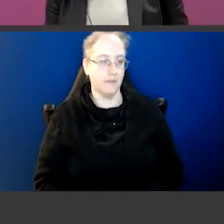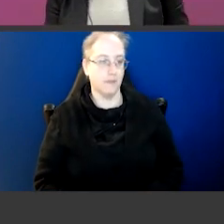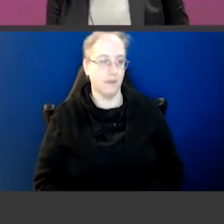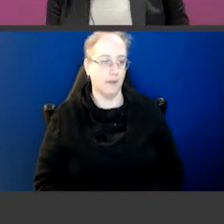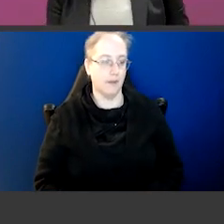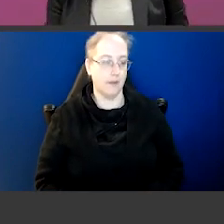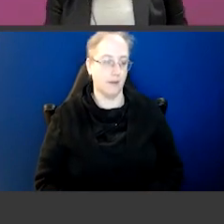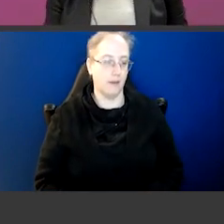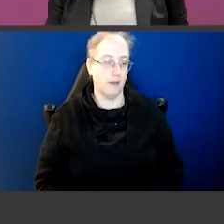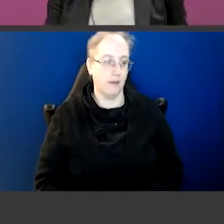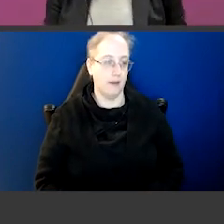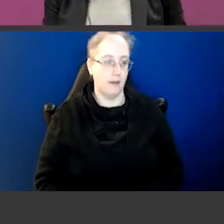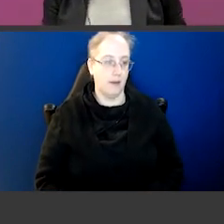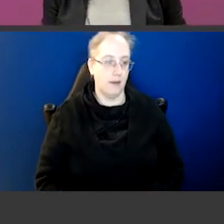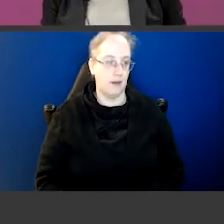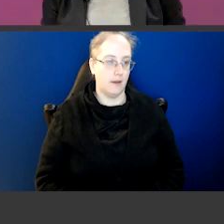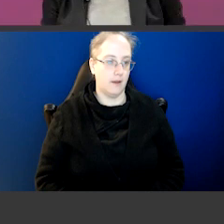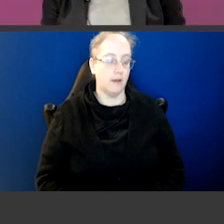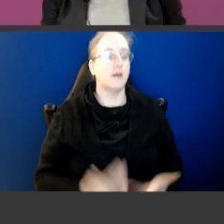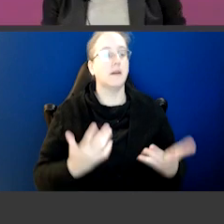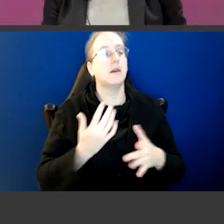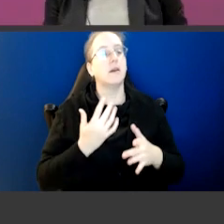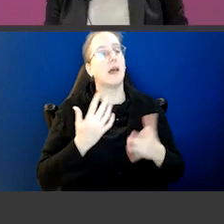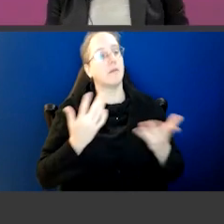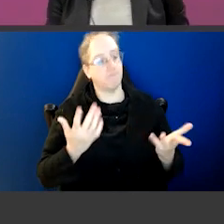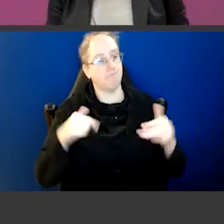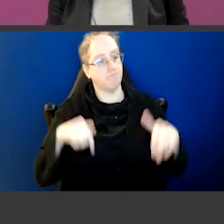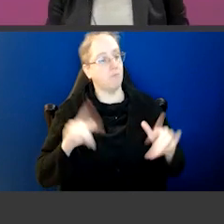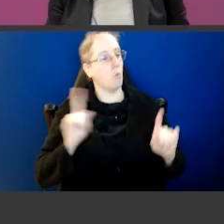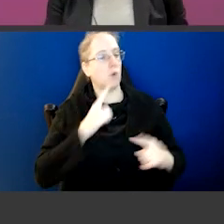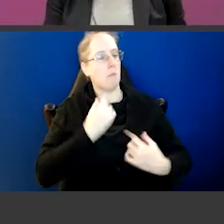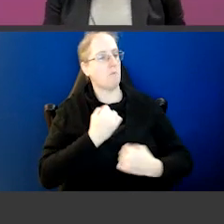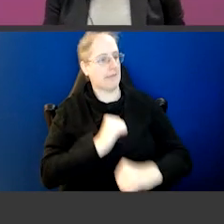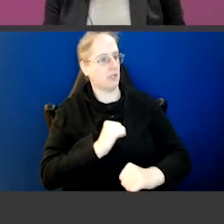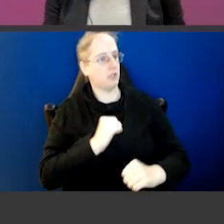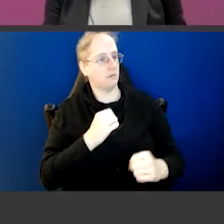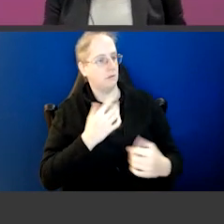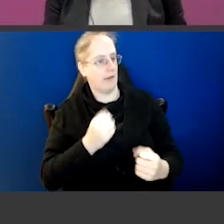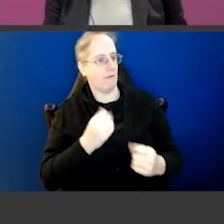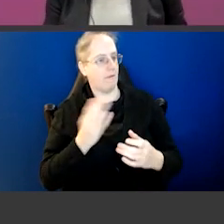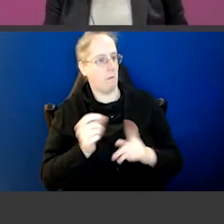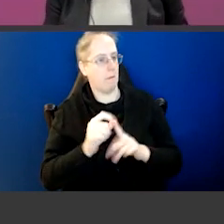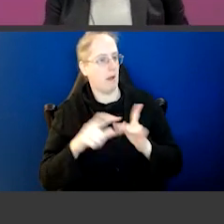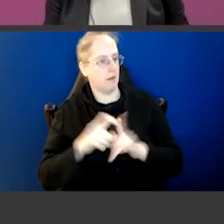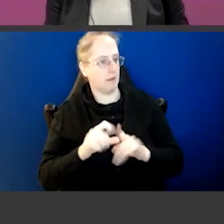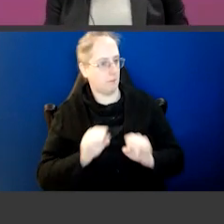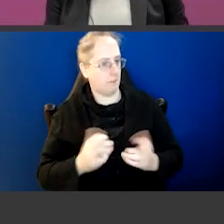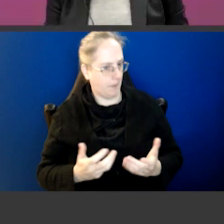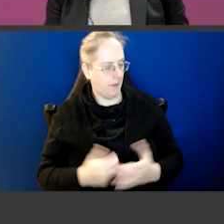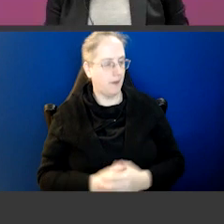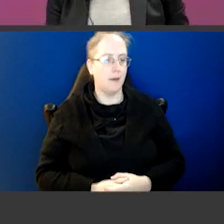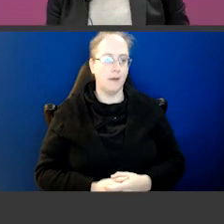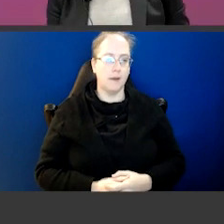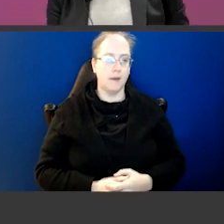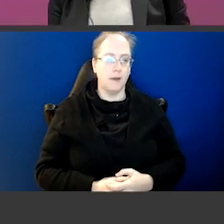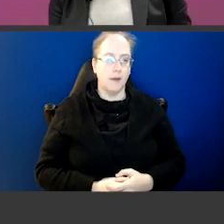So now let's talk about the protections that are afforded as a result of the public interest disclosure scheme. There are several